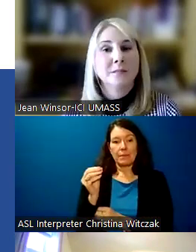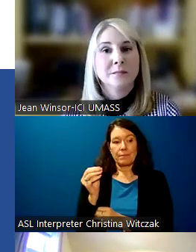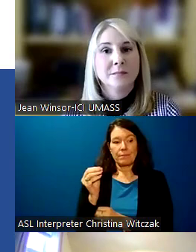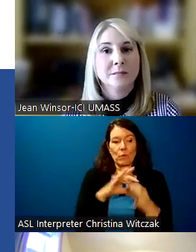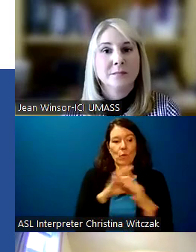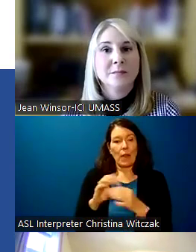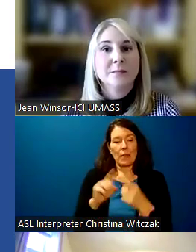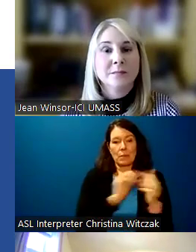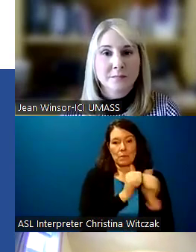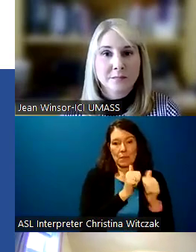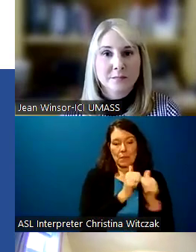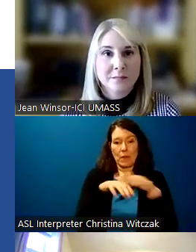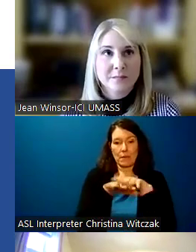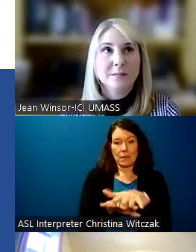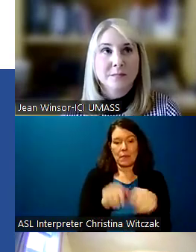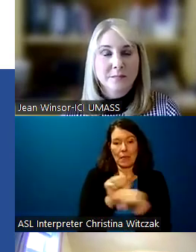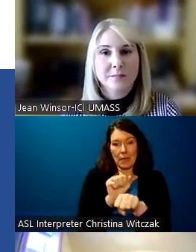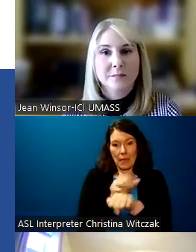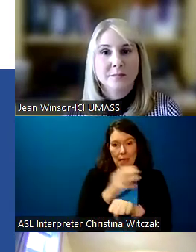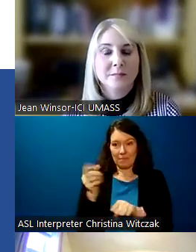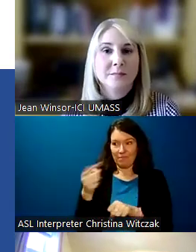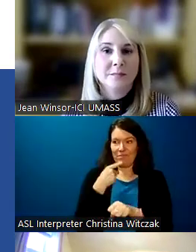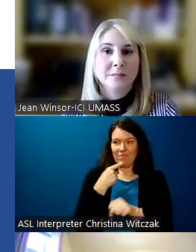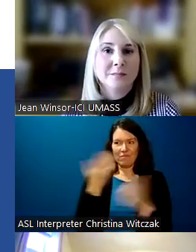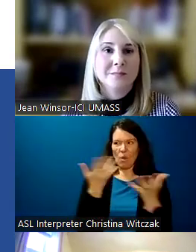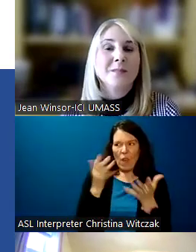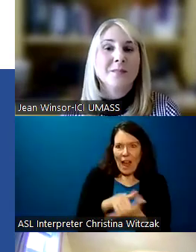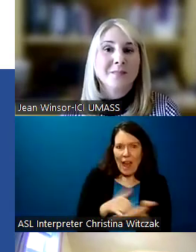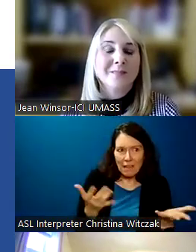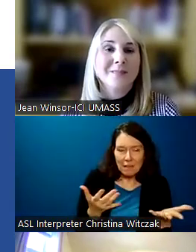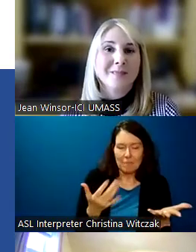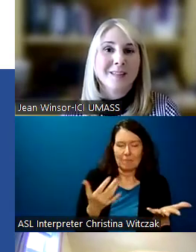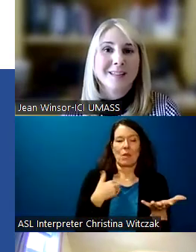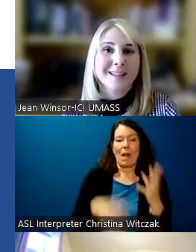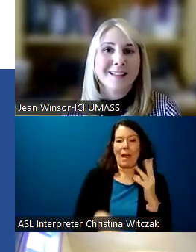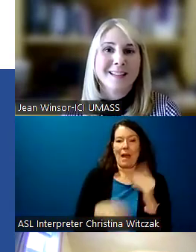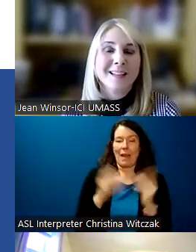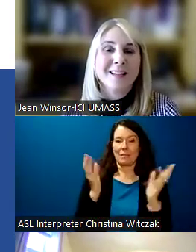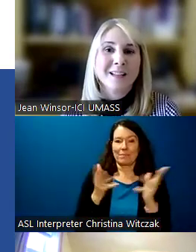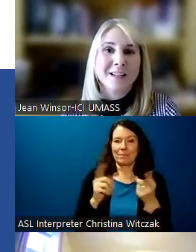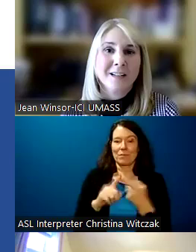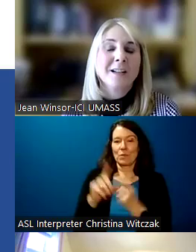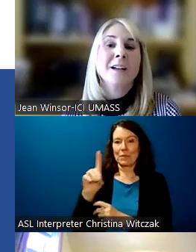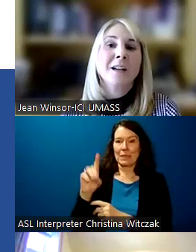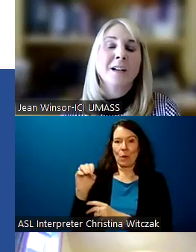around competitive integrative employment. And they're like, what's that? So then I put in the chat the link to the